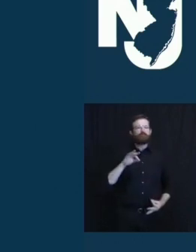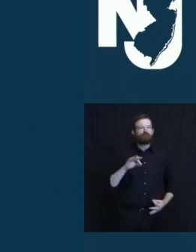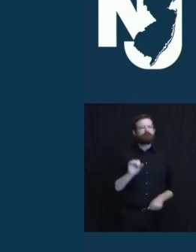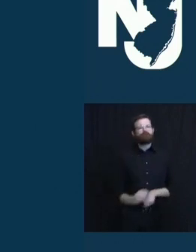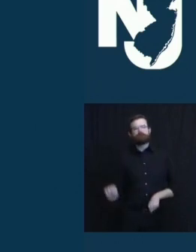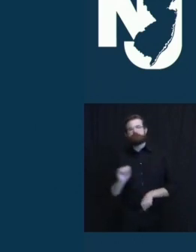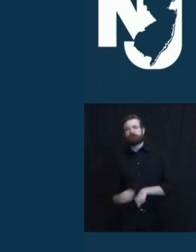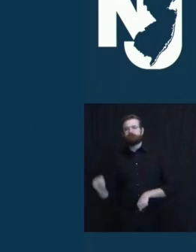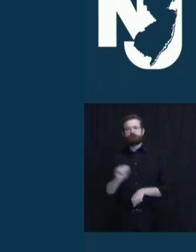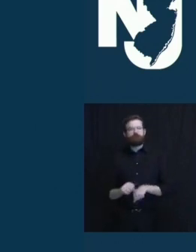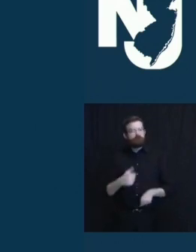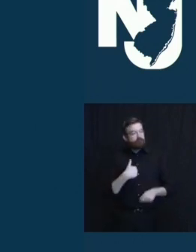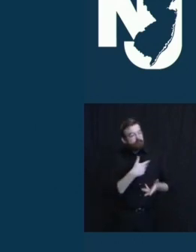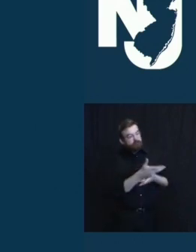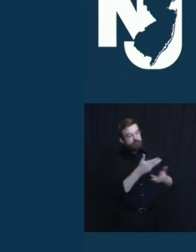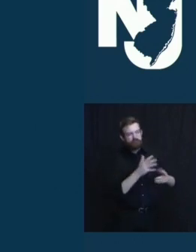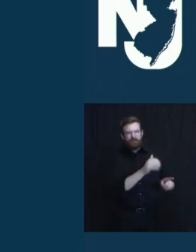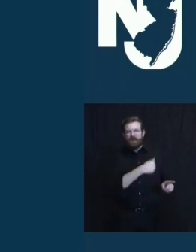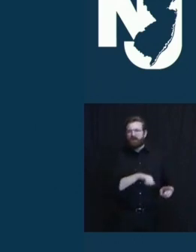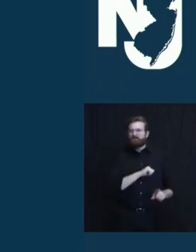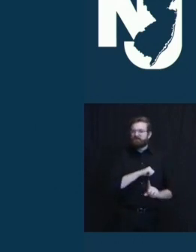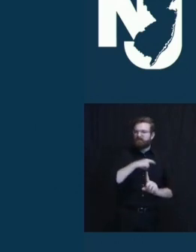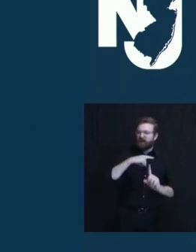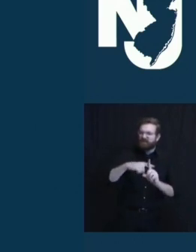shameless self-promotion. Check him out at